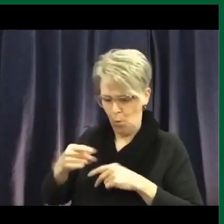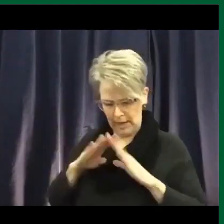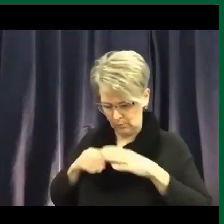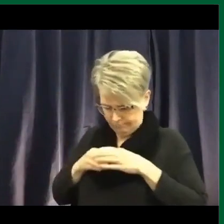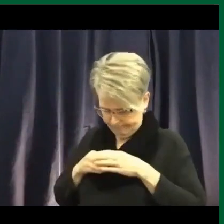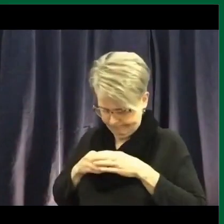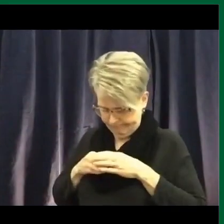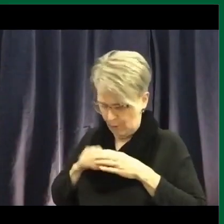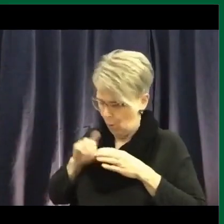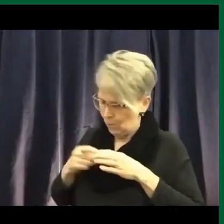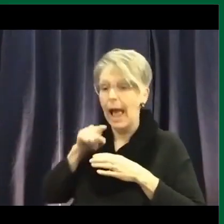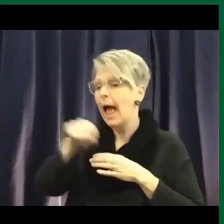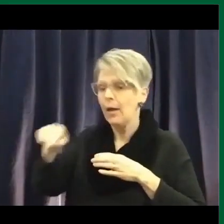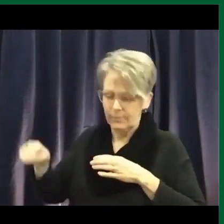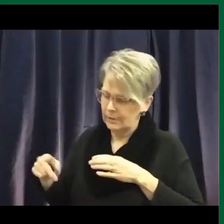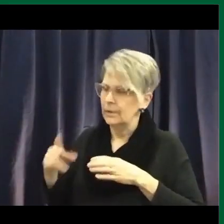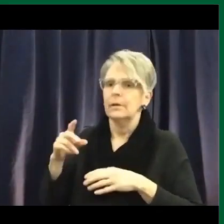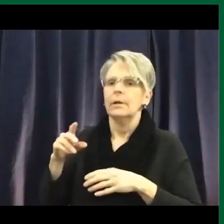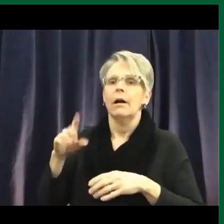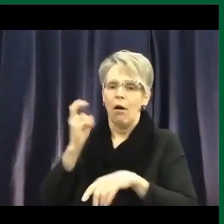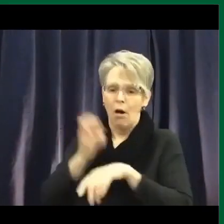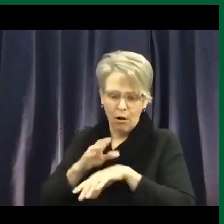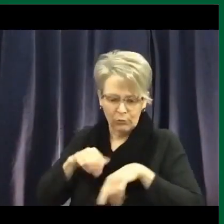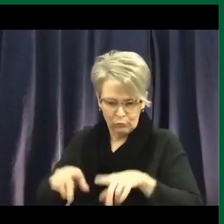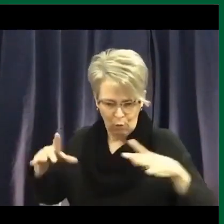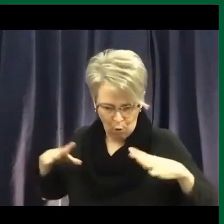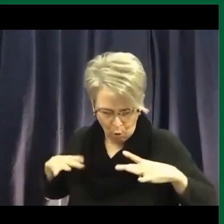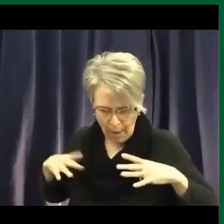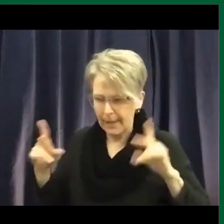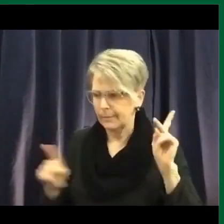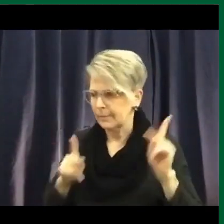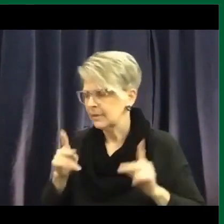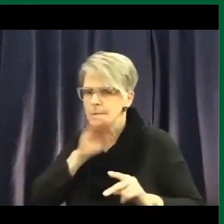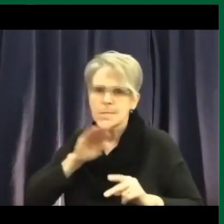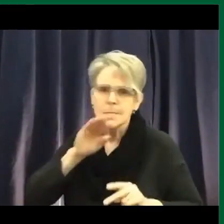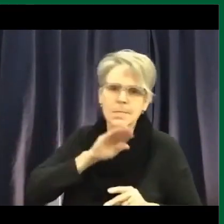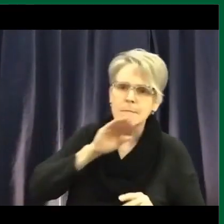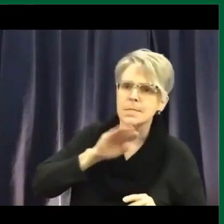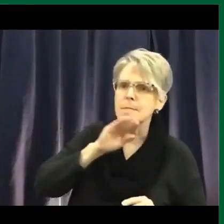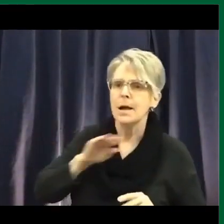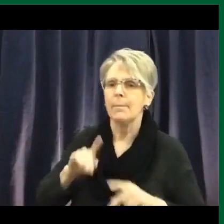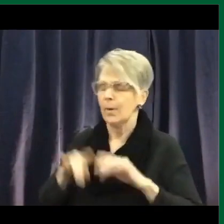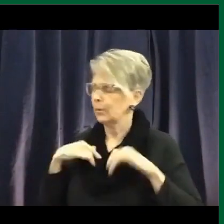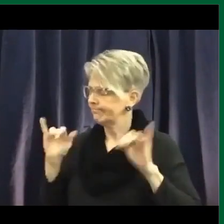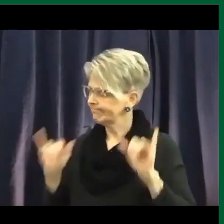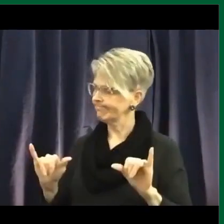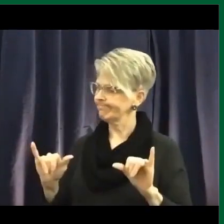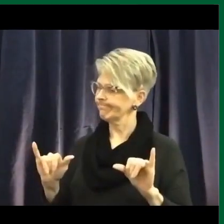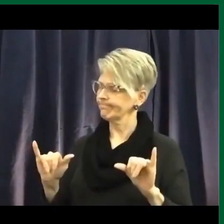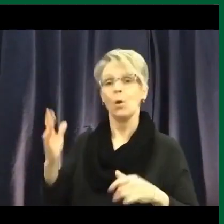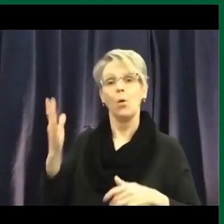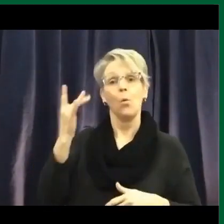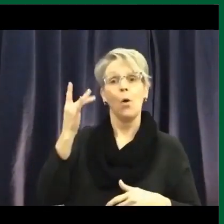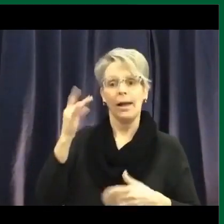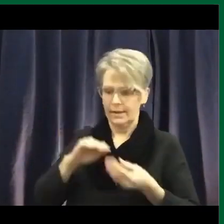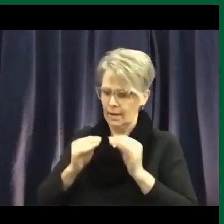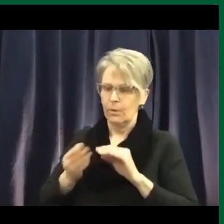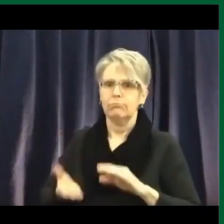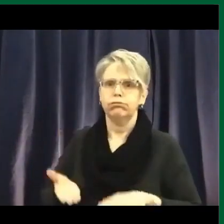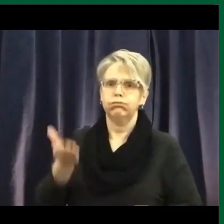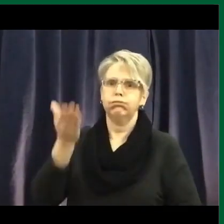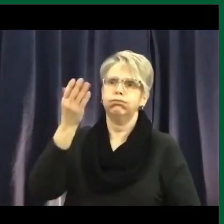mid-December. And obviously it was very hard over the holidays. And, we stayed that course because our numbers were high